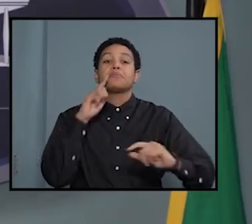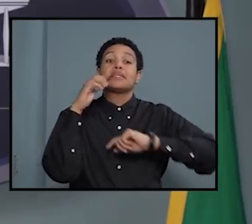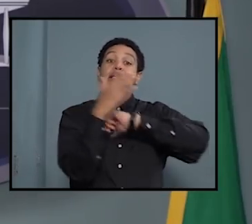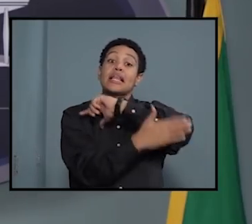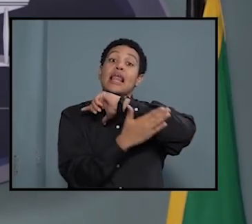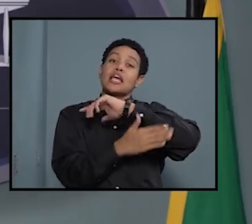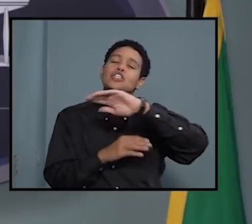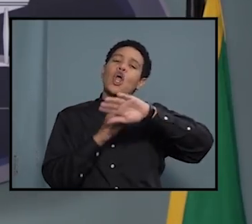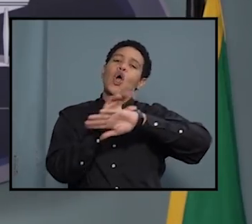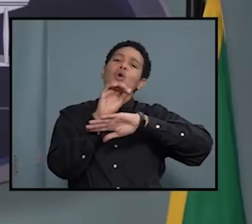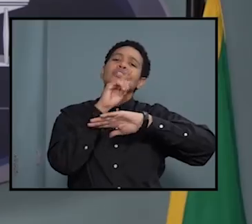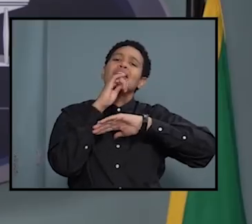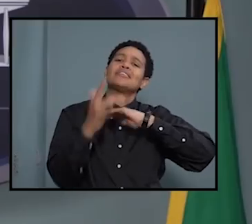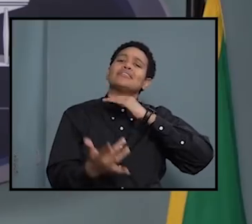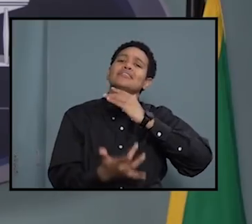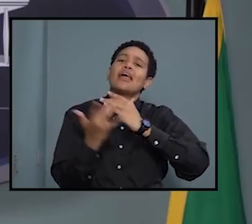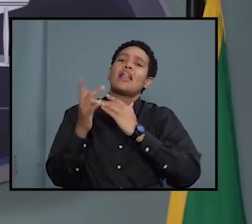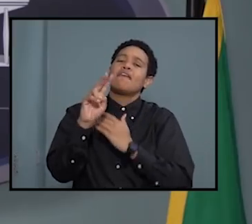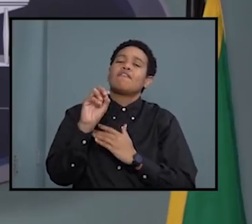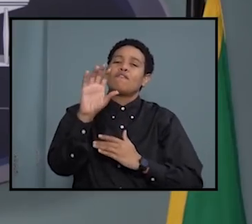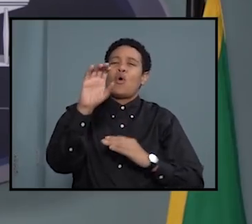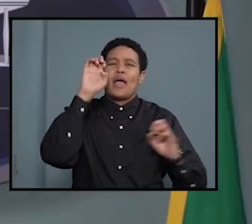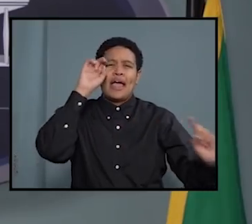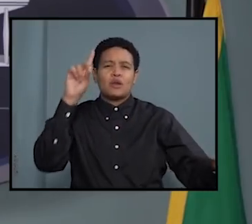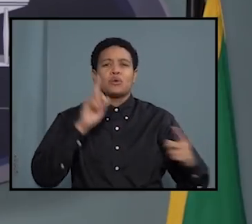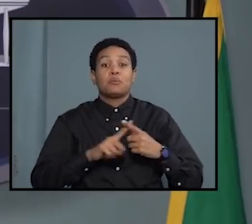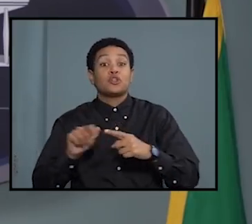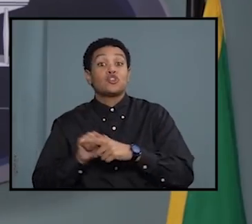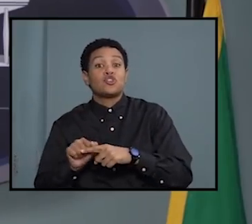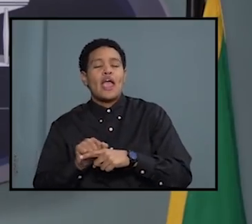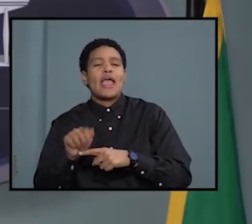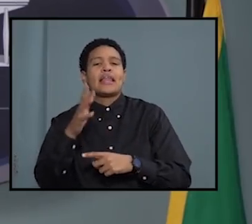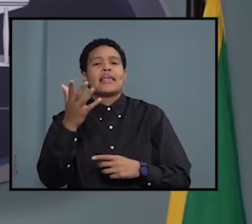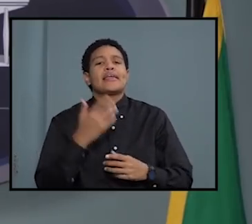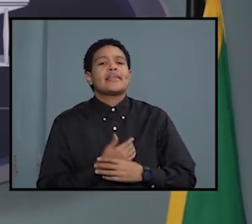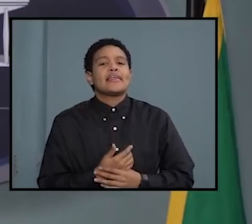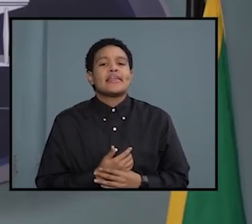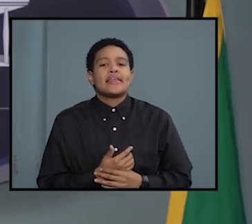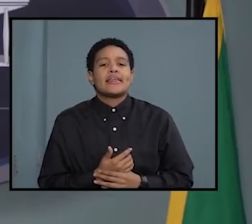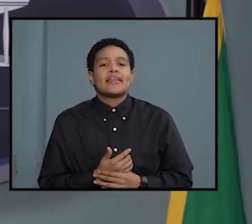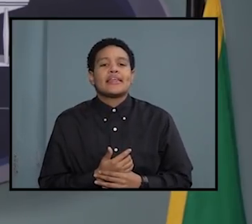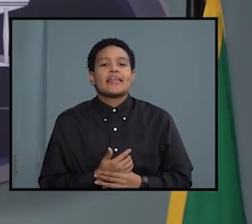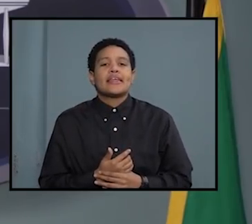Council on Technical Vocational Education and Training, the